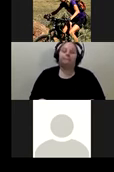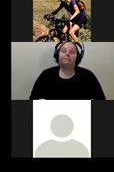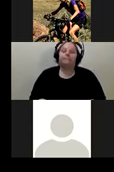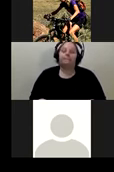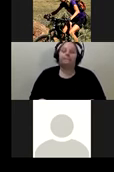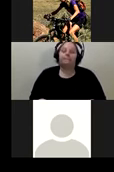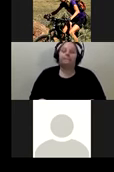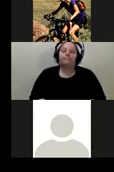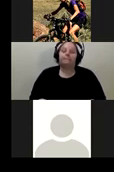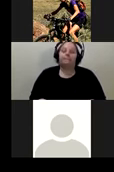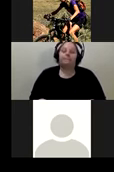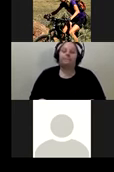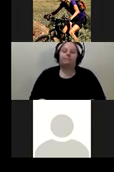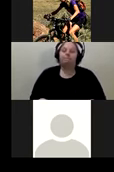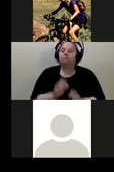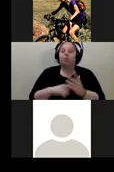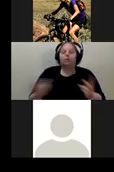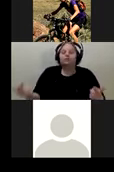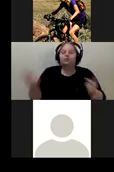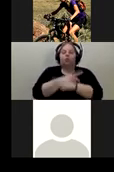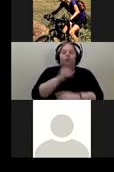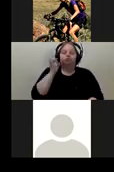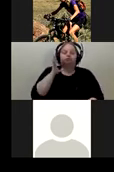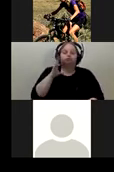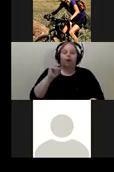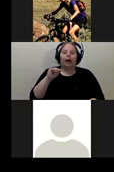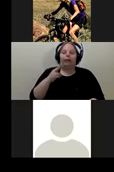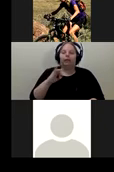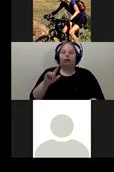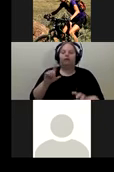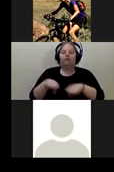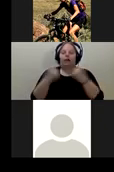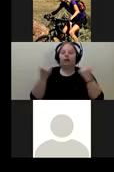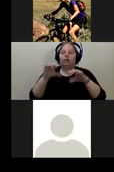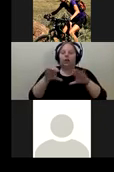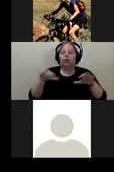What is the worst ethical violation a person can commit with a client?